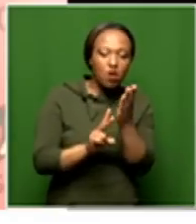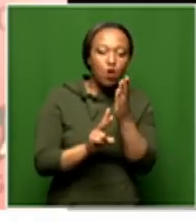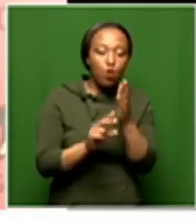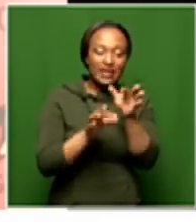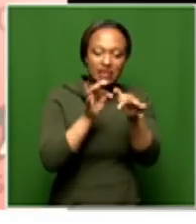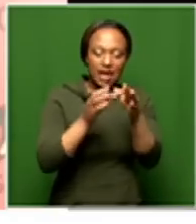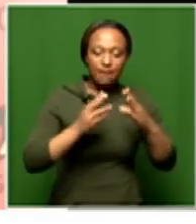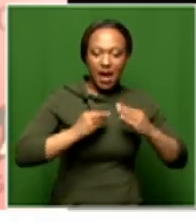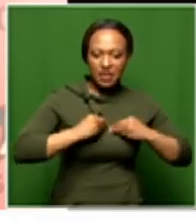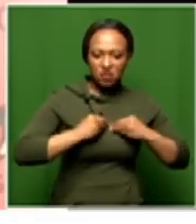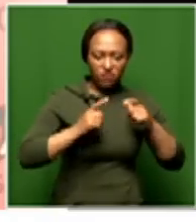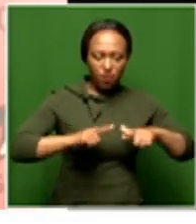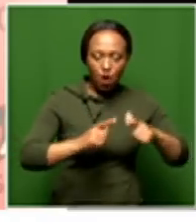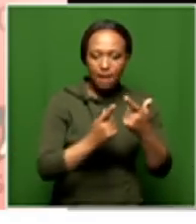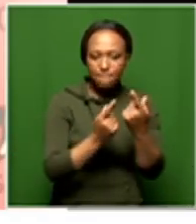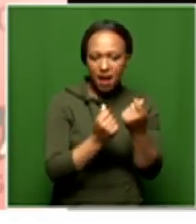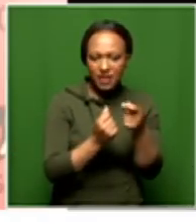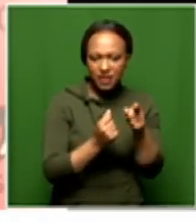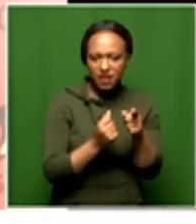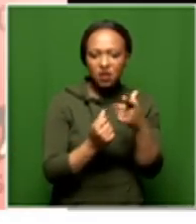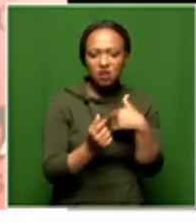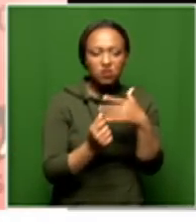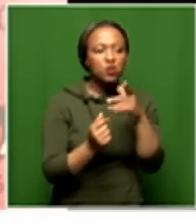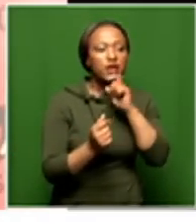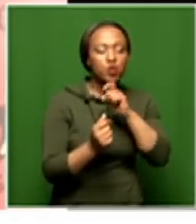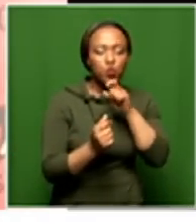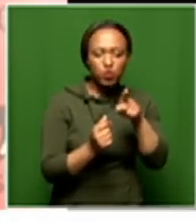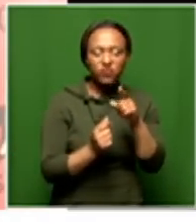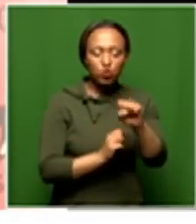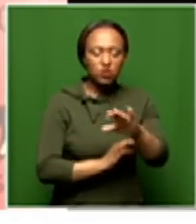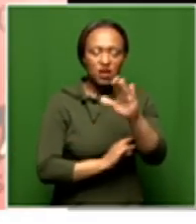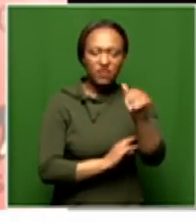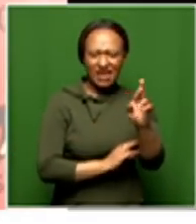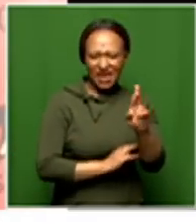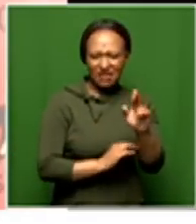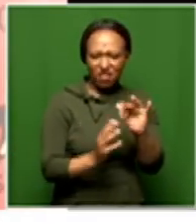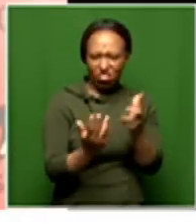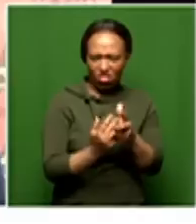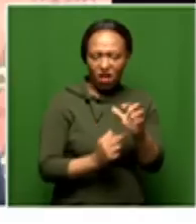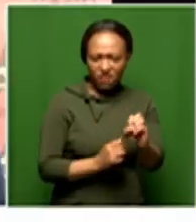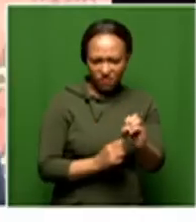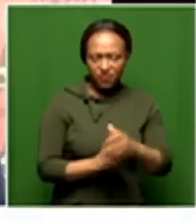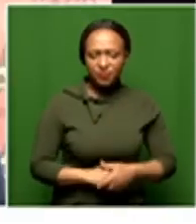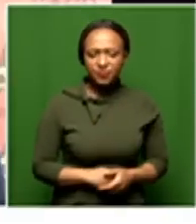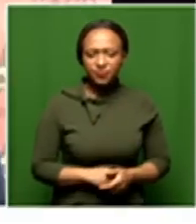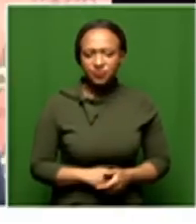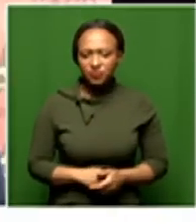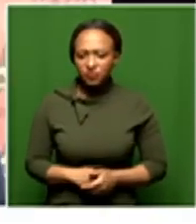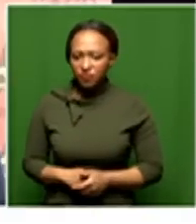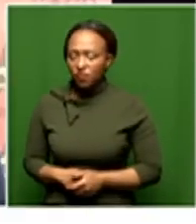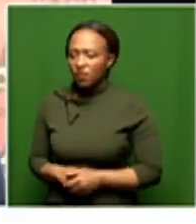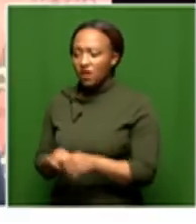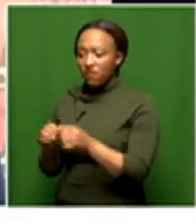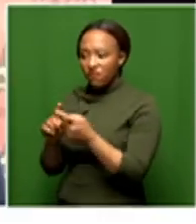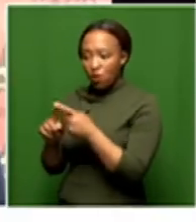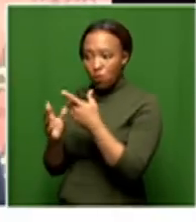assets of local money, which will be denominated in South African rands. Yeah, you know, I just gathered from a lot of what you're saying, and